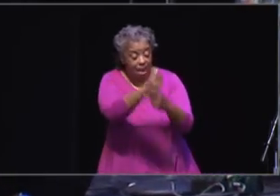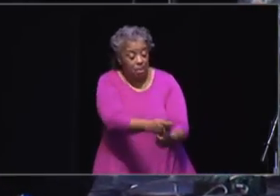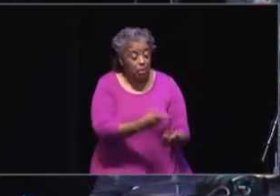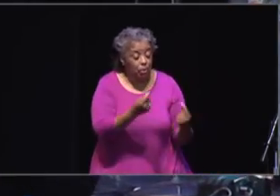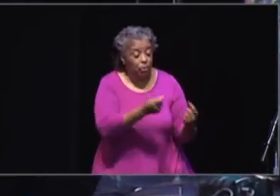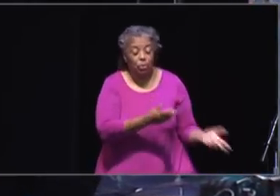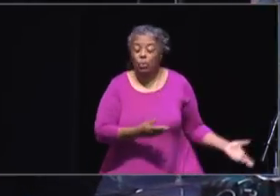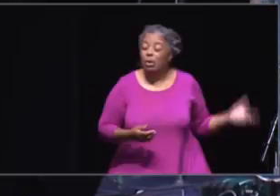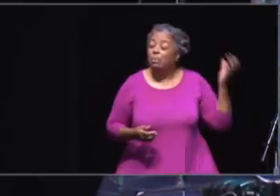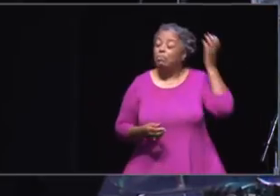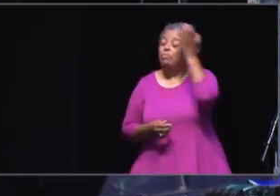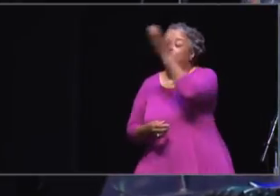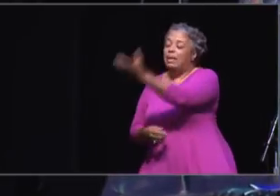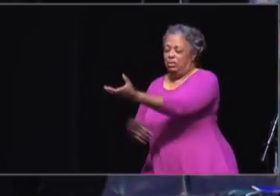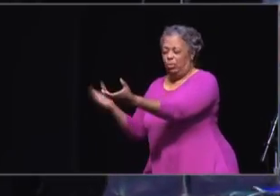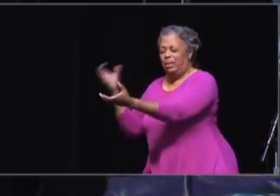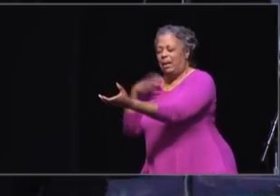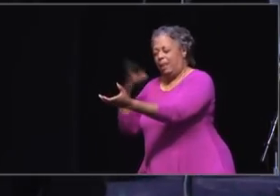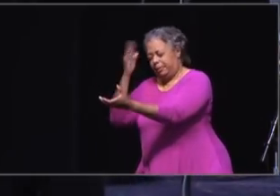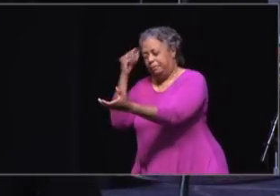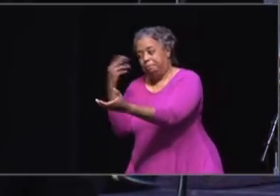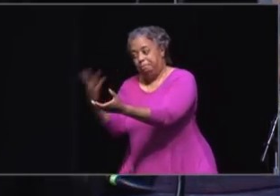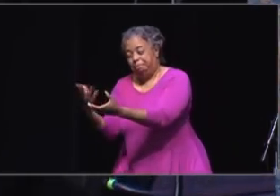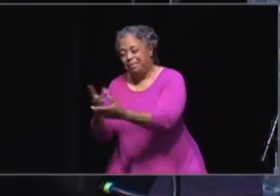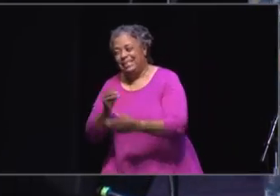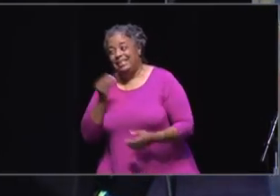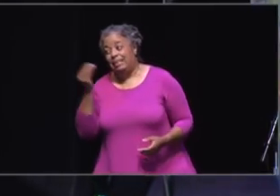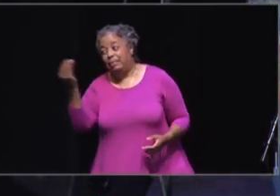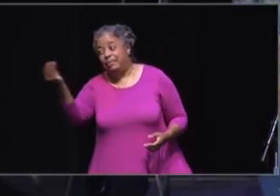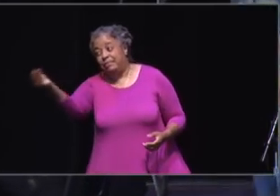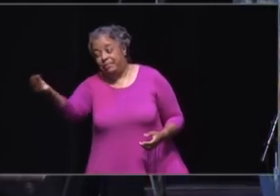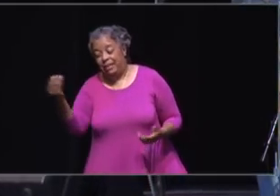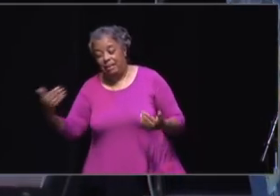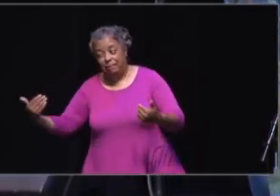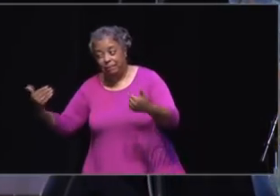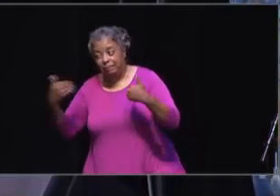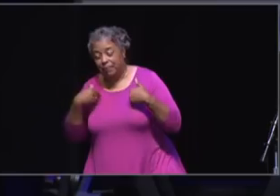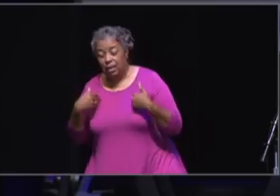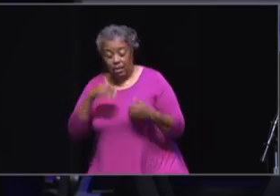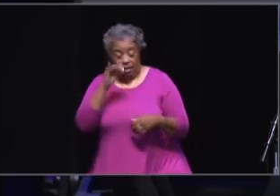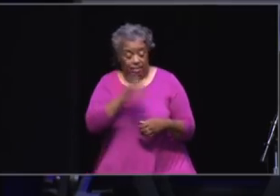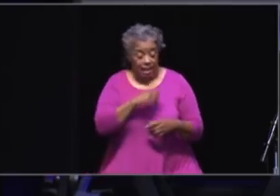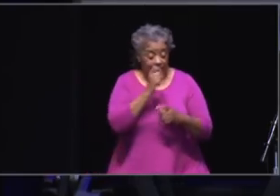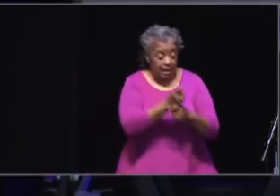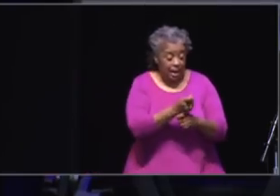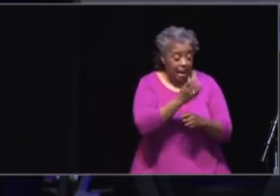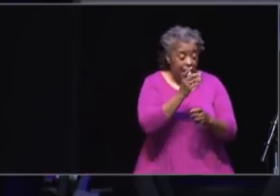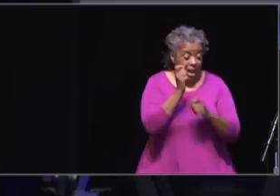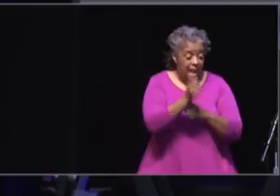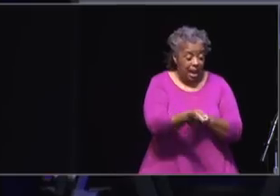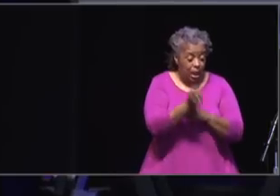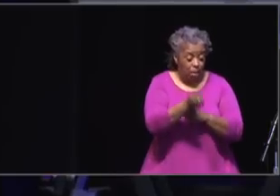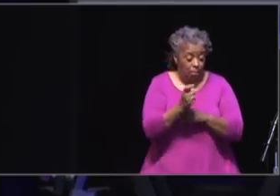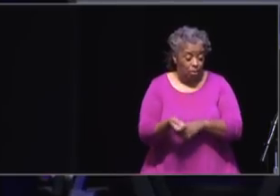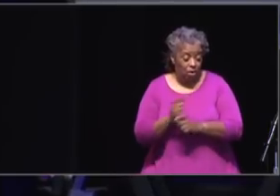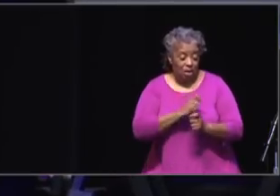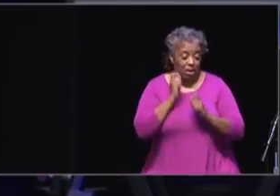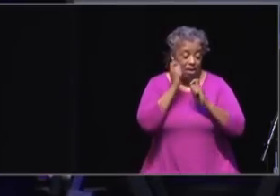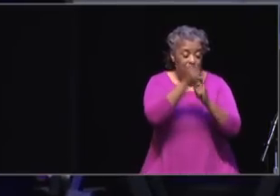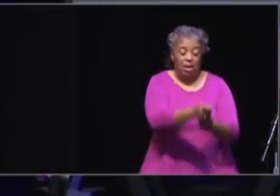hammer, ha, and carry it to the captain. Take this